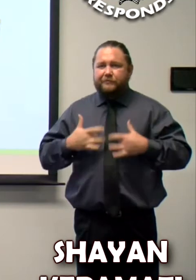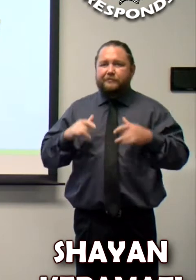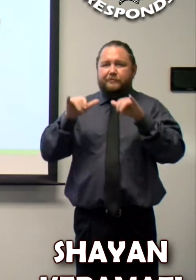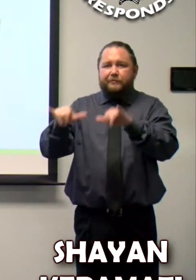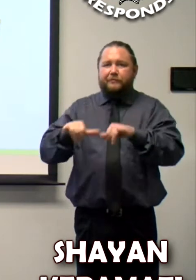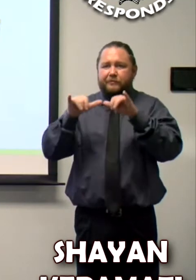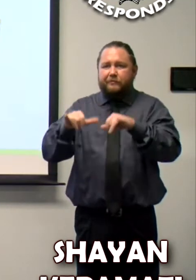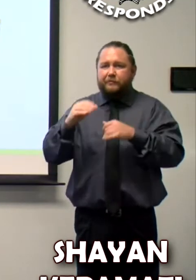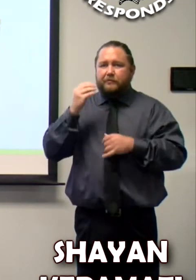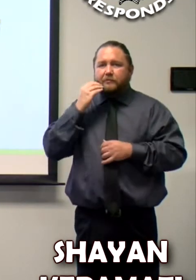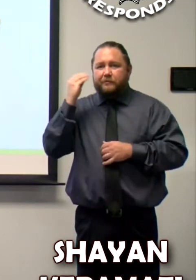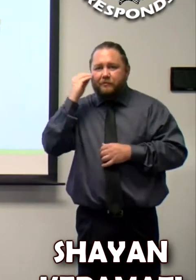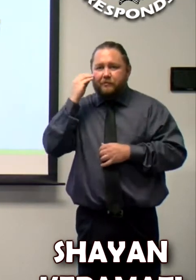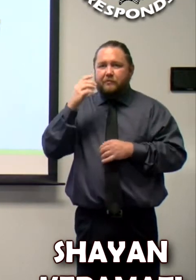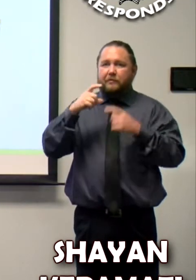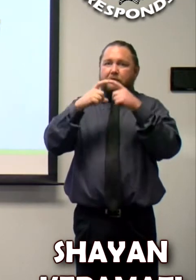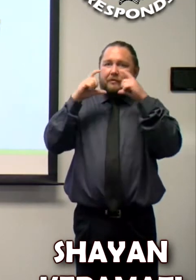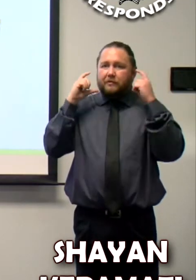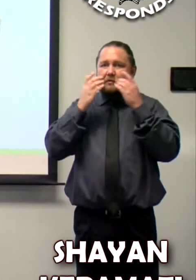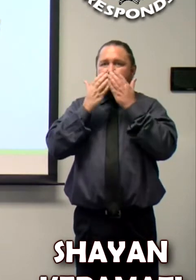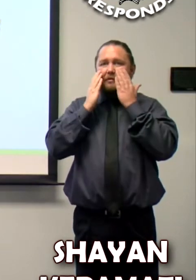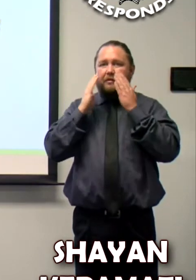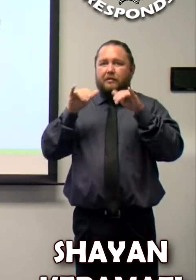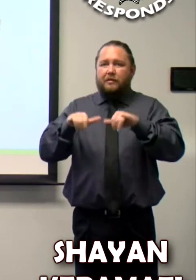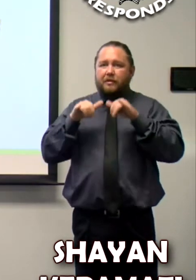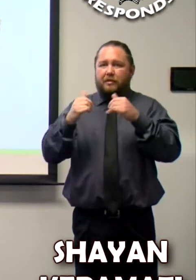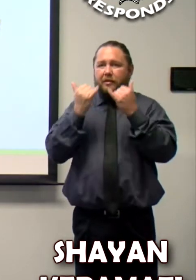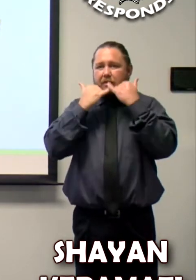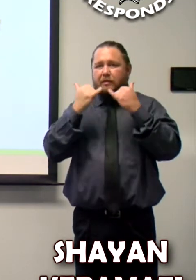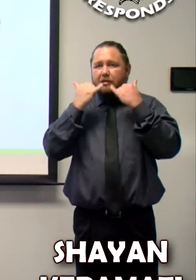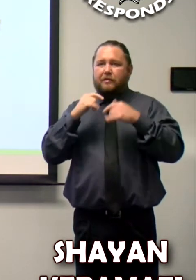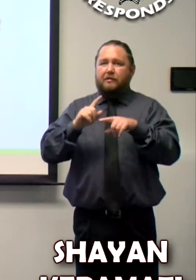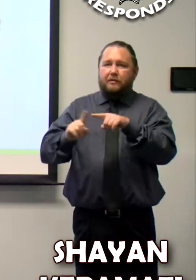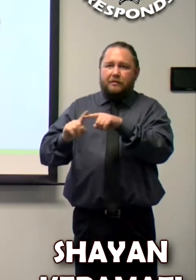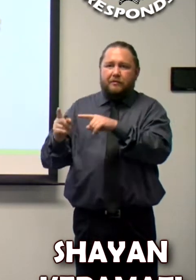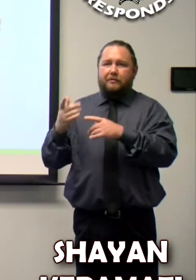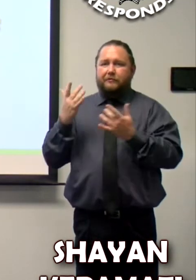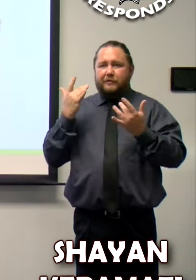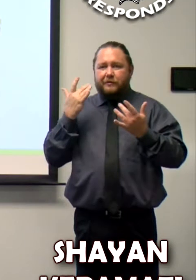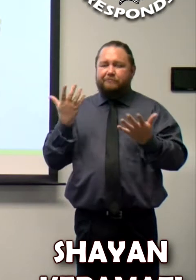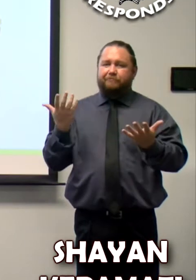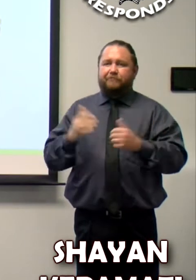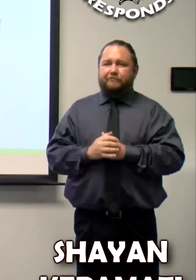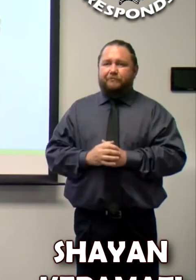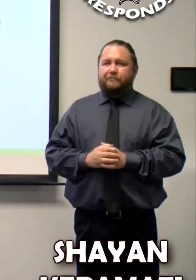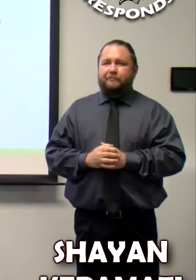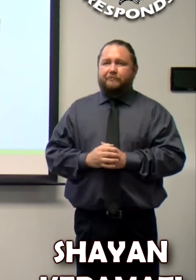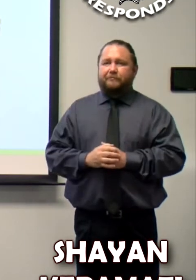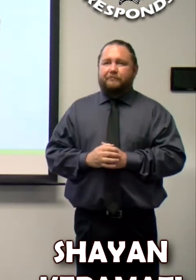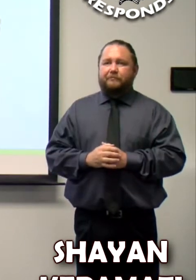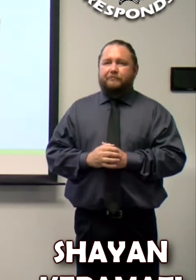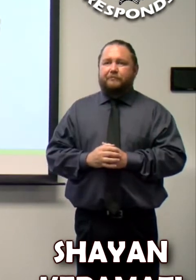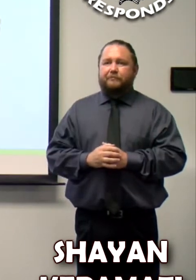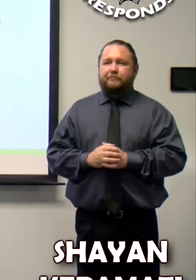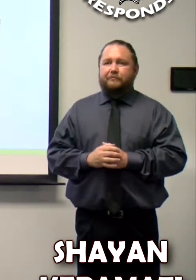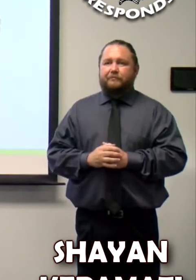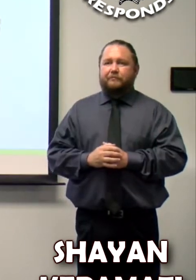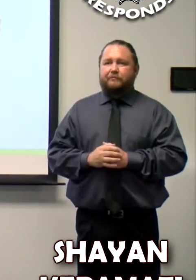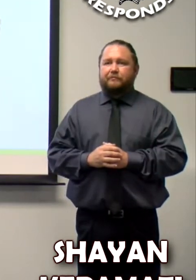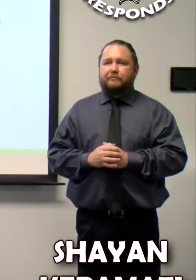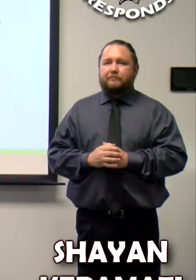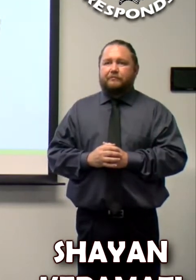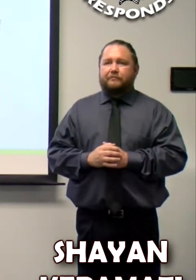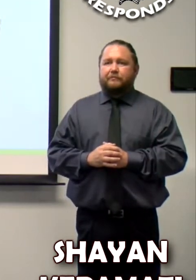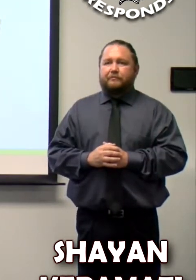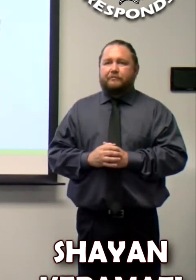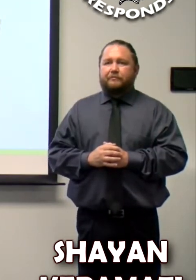this? But keep in mind that this is something very important that we're working on together. It's not easy,